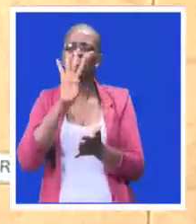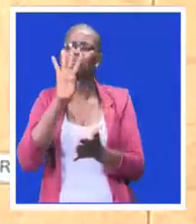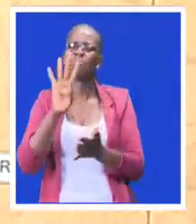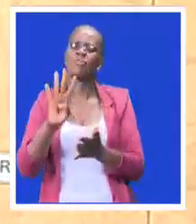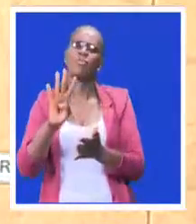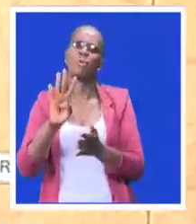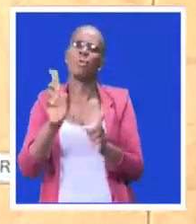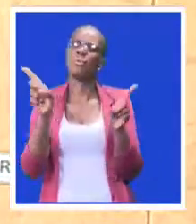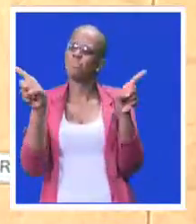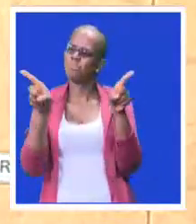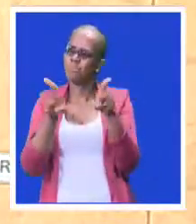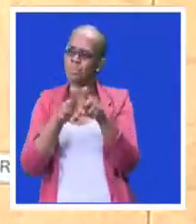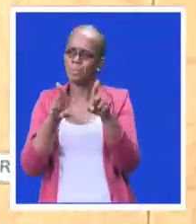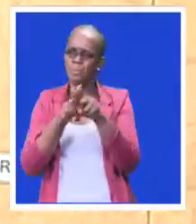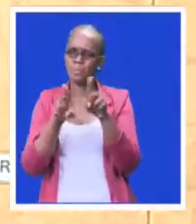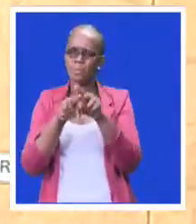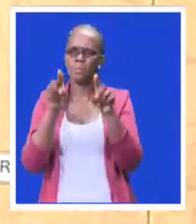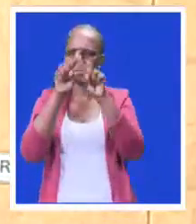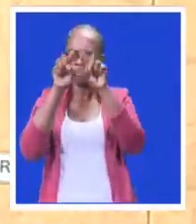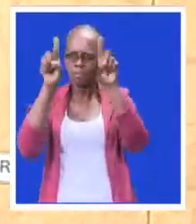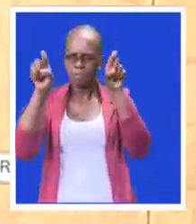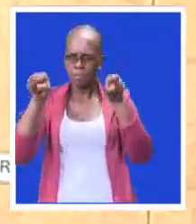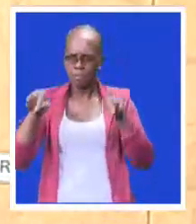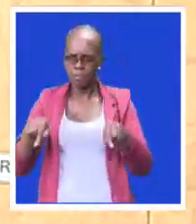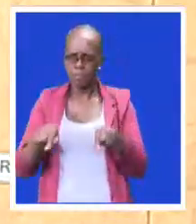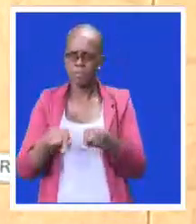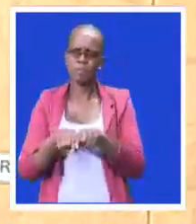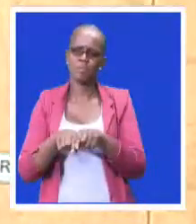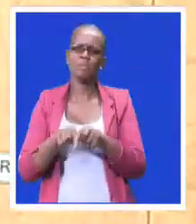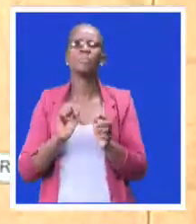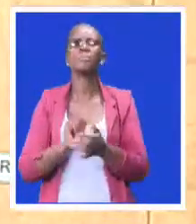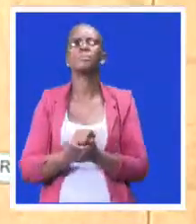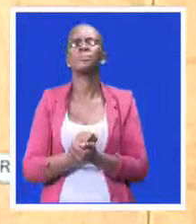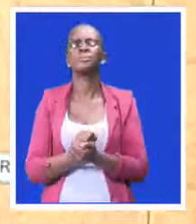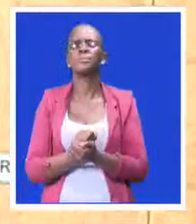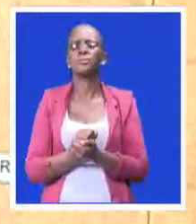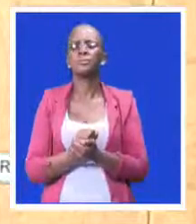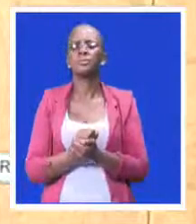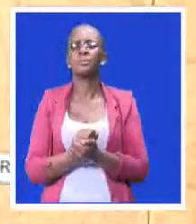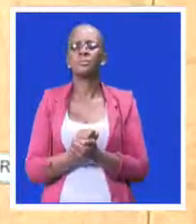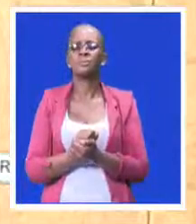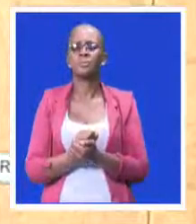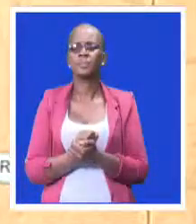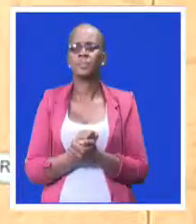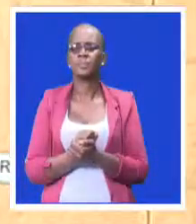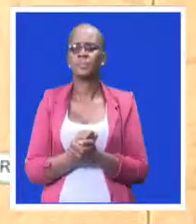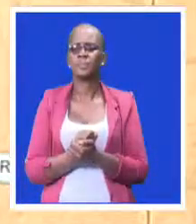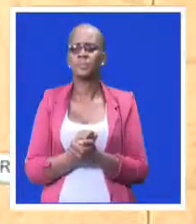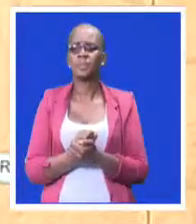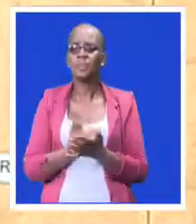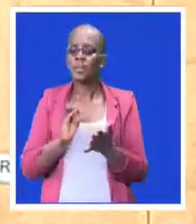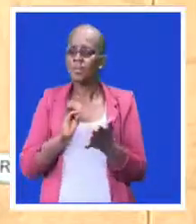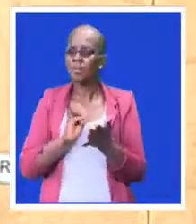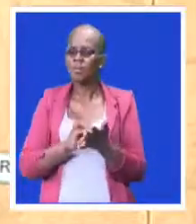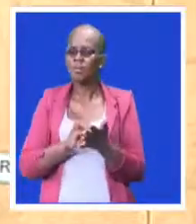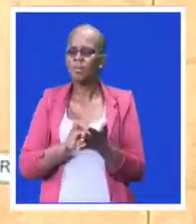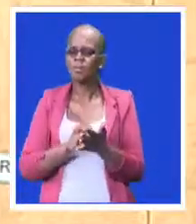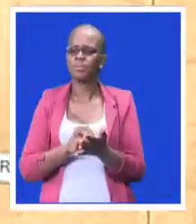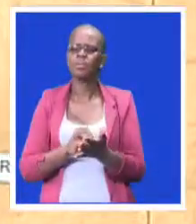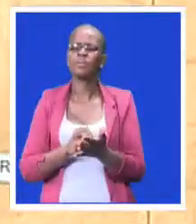are equal and also 4 corners. So today we have a new shape. Right, let's look at this